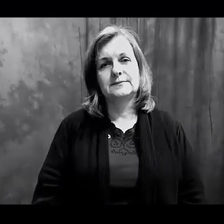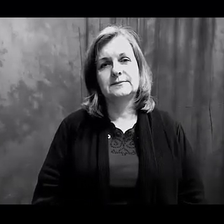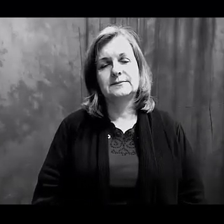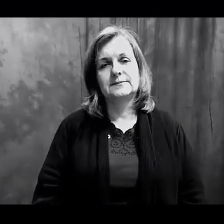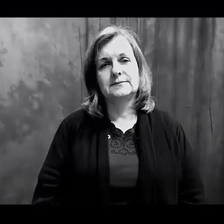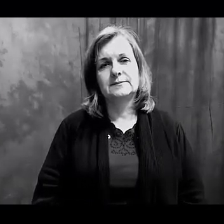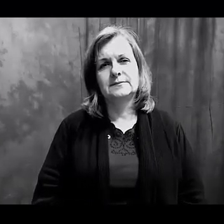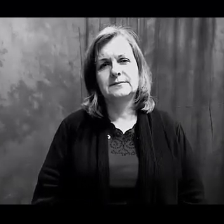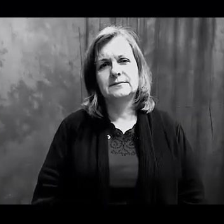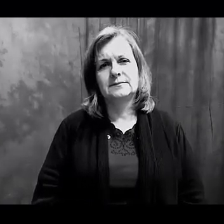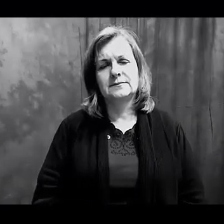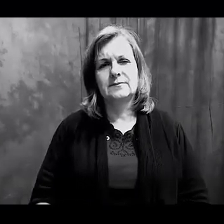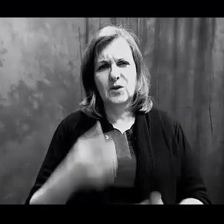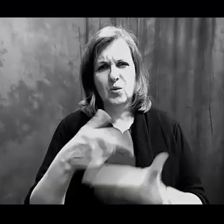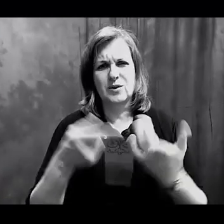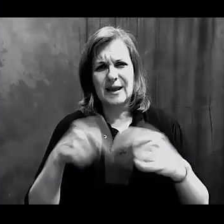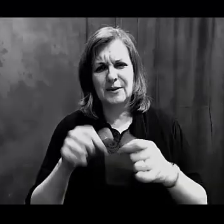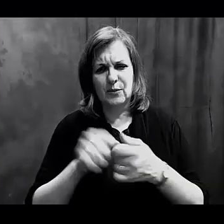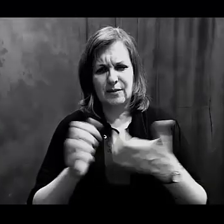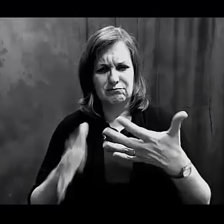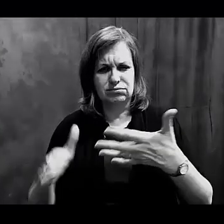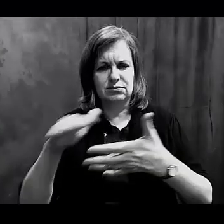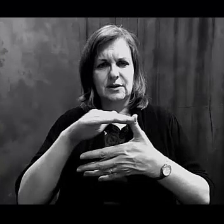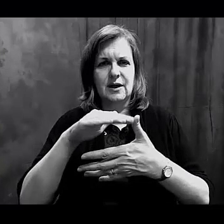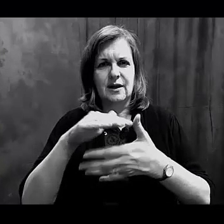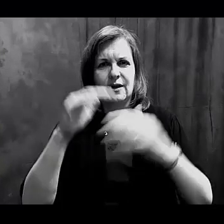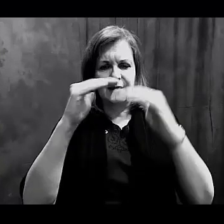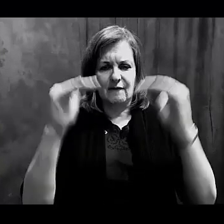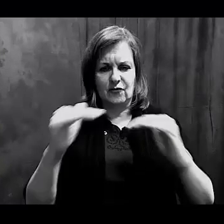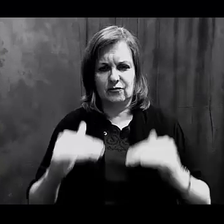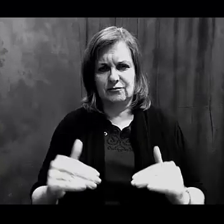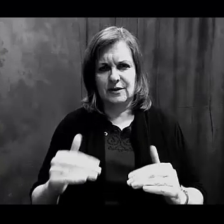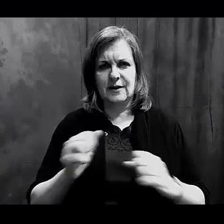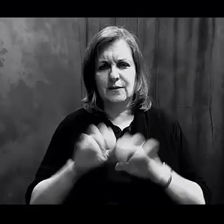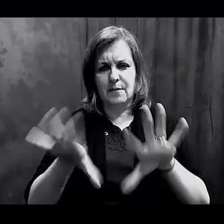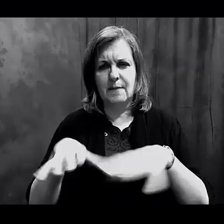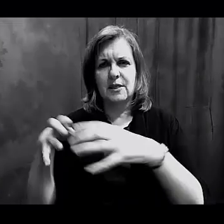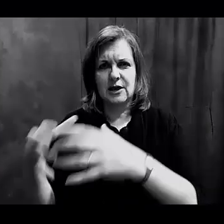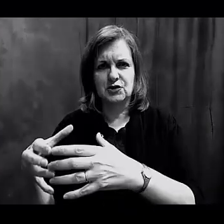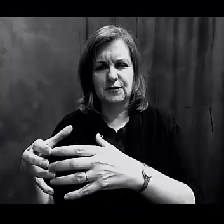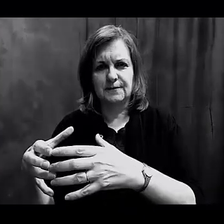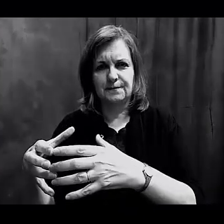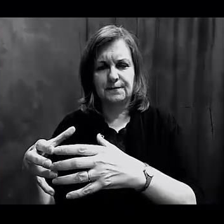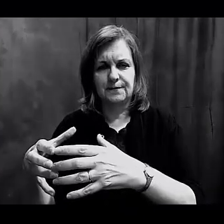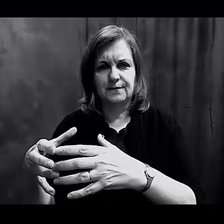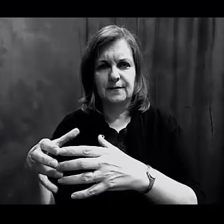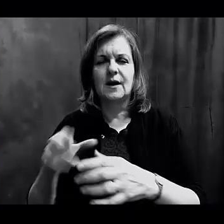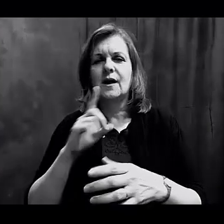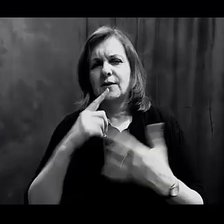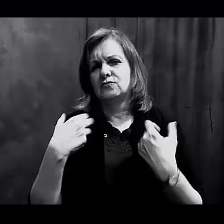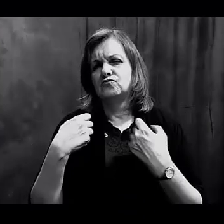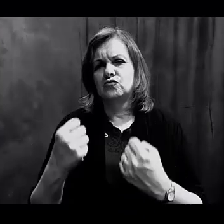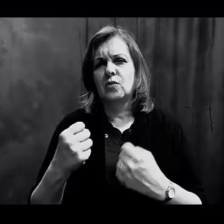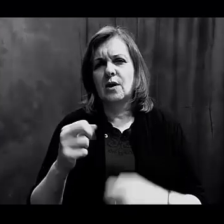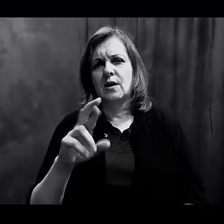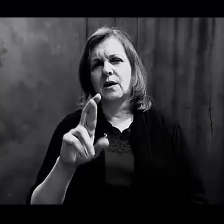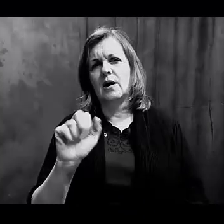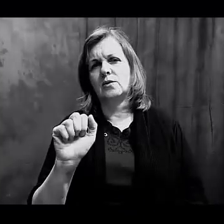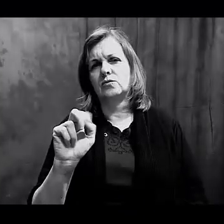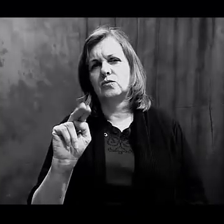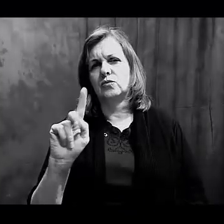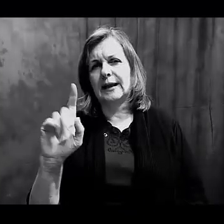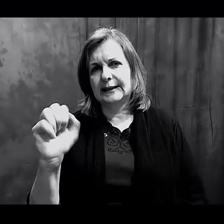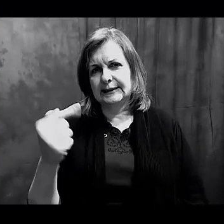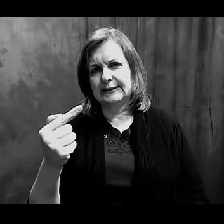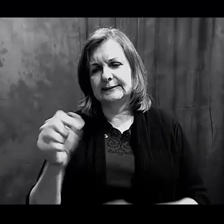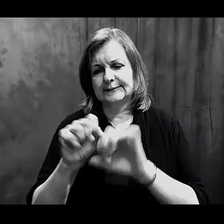Right? Okay. So what's going on in this population? Typically, we look at a very strong ranking